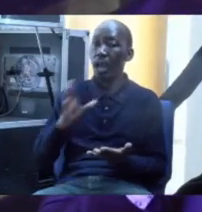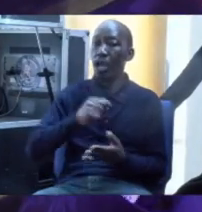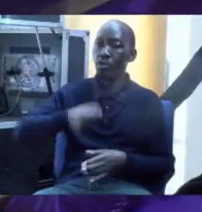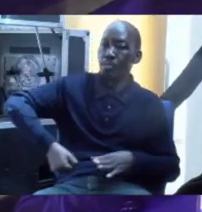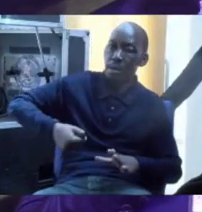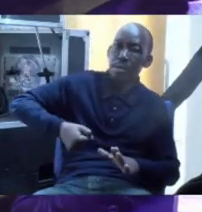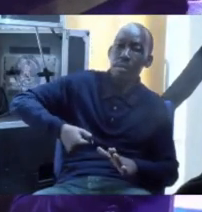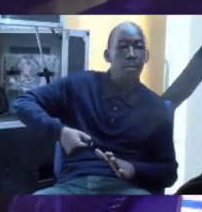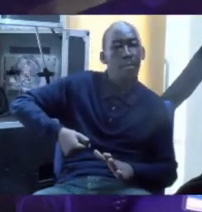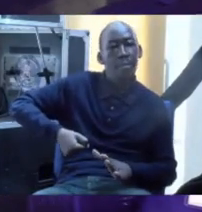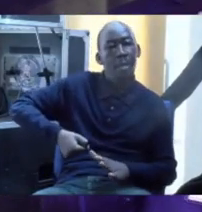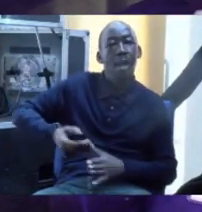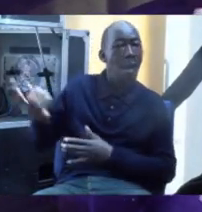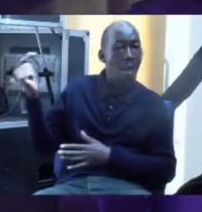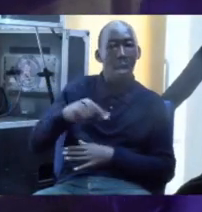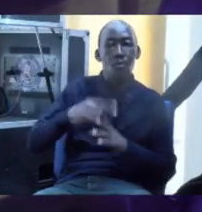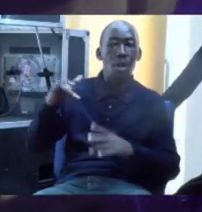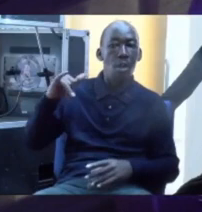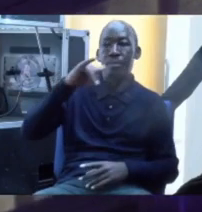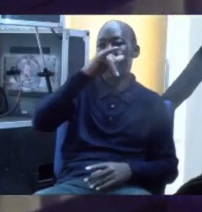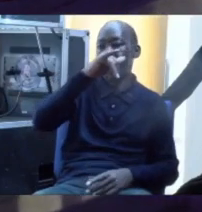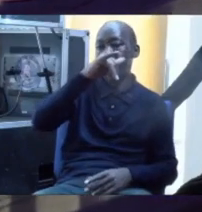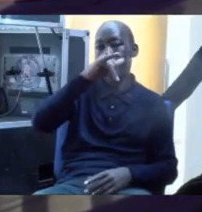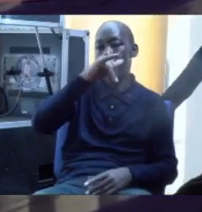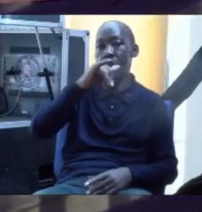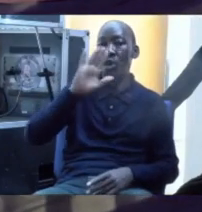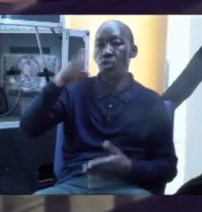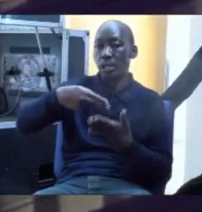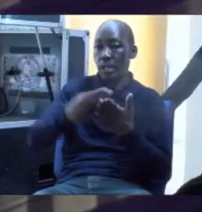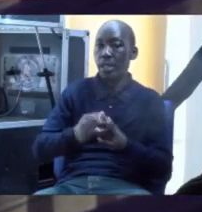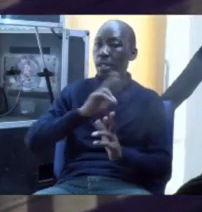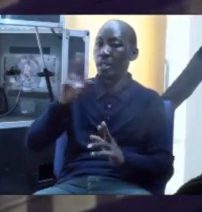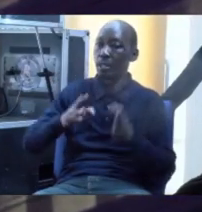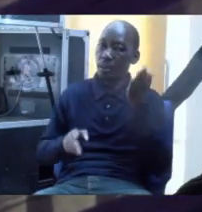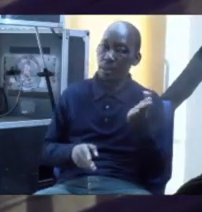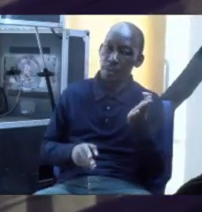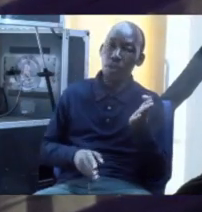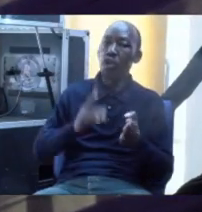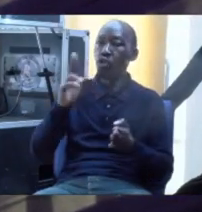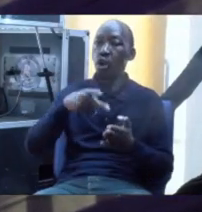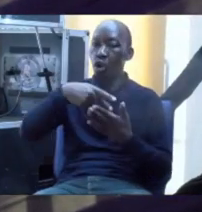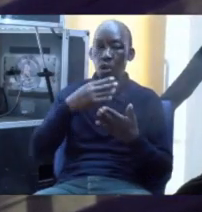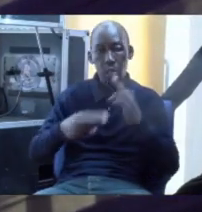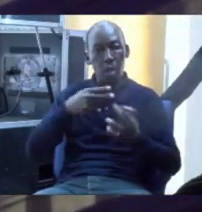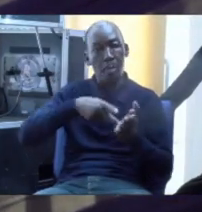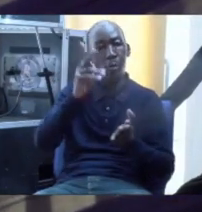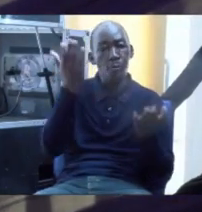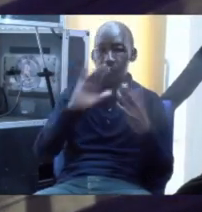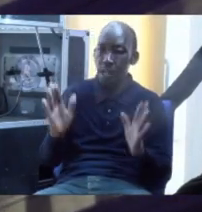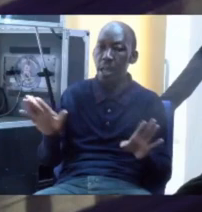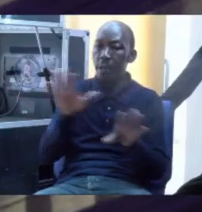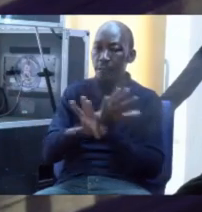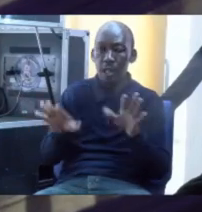Na mzigo wako. Come to the airport. Njoo kwenye uwanja wa ndege. Your ticket is there. Tiketi yako ipo. Your hotel is paid for. Aha, mkahawa wako sheri.